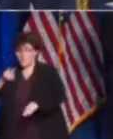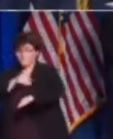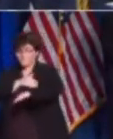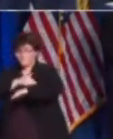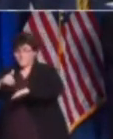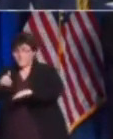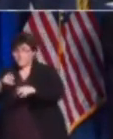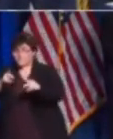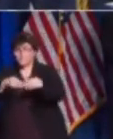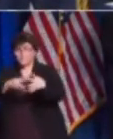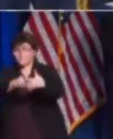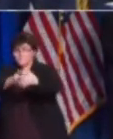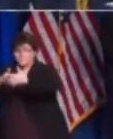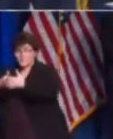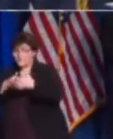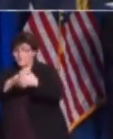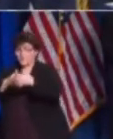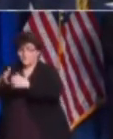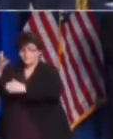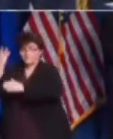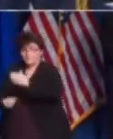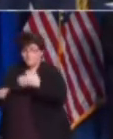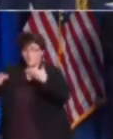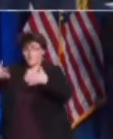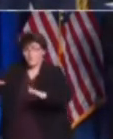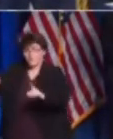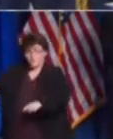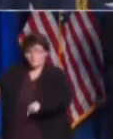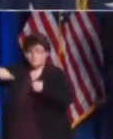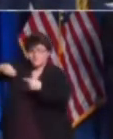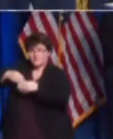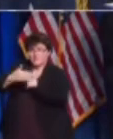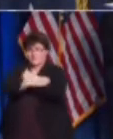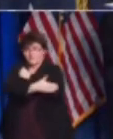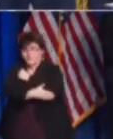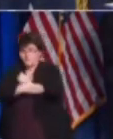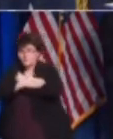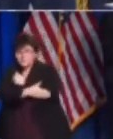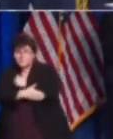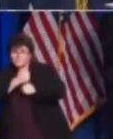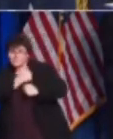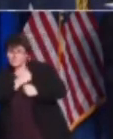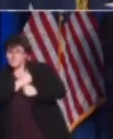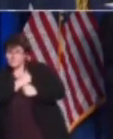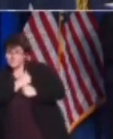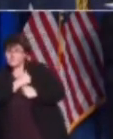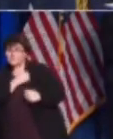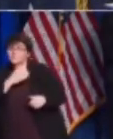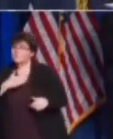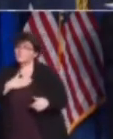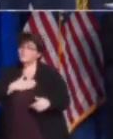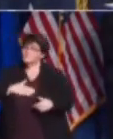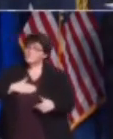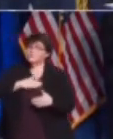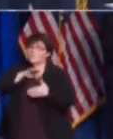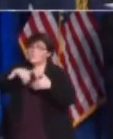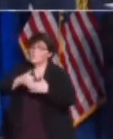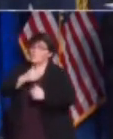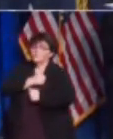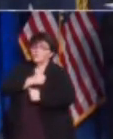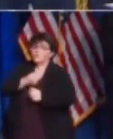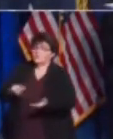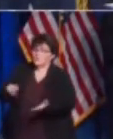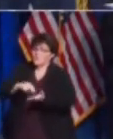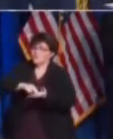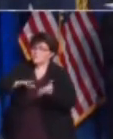the dawn of this country in service to our military. So I'd like to ask all of our veterans to stand so we can say